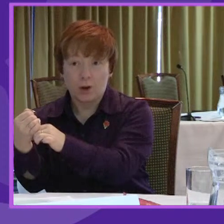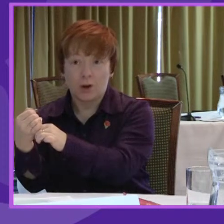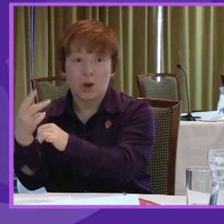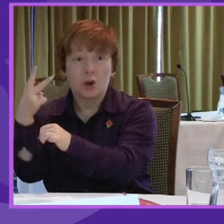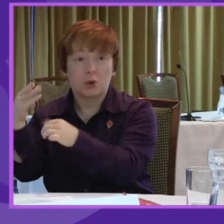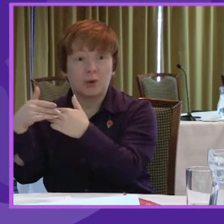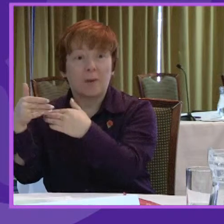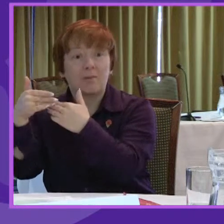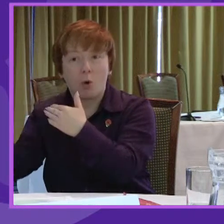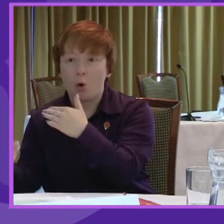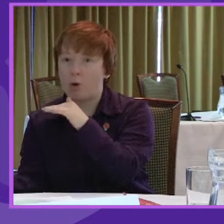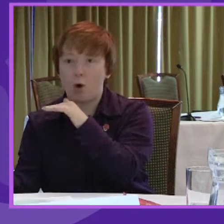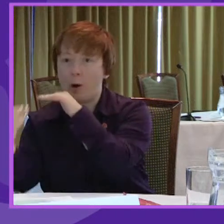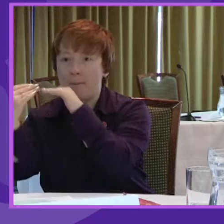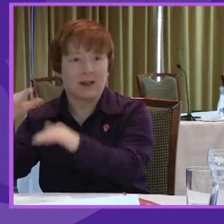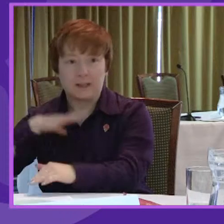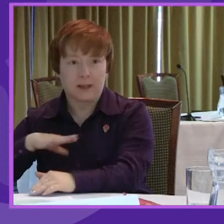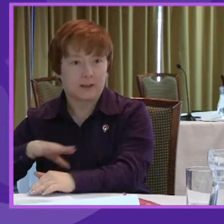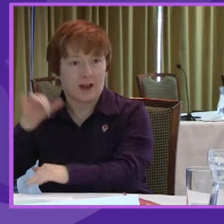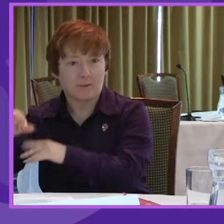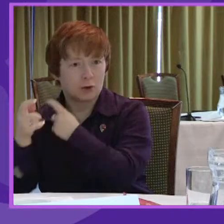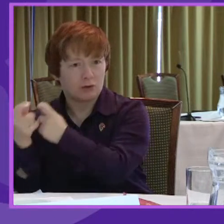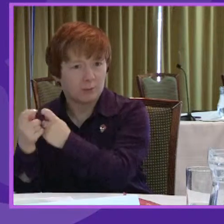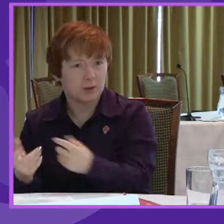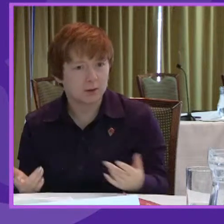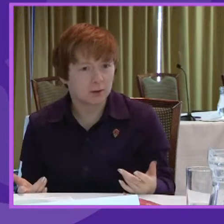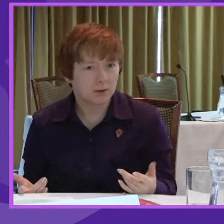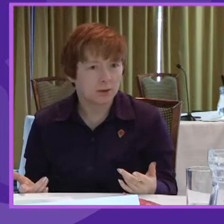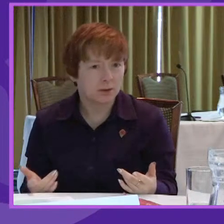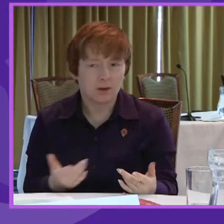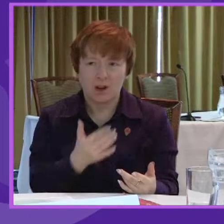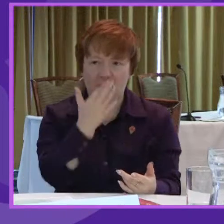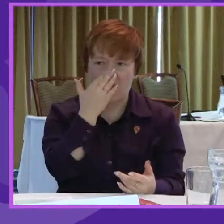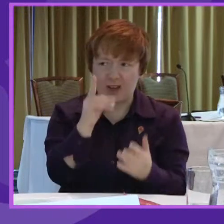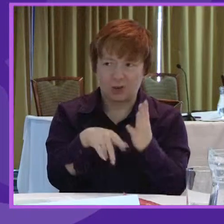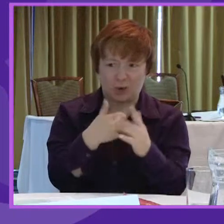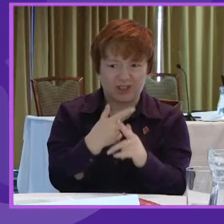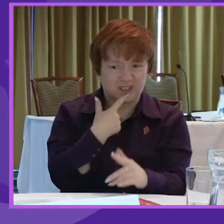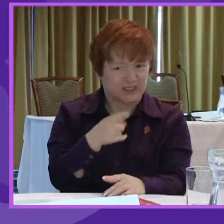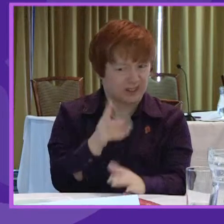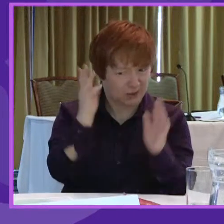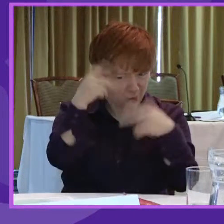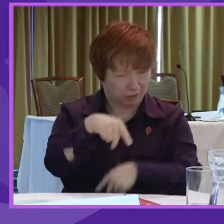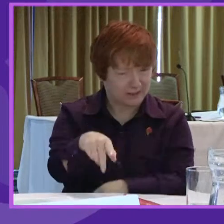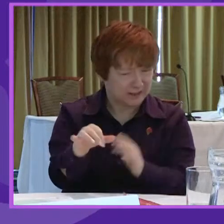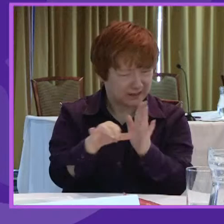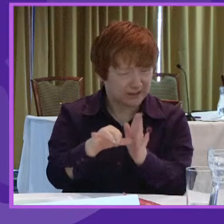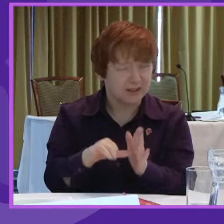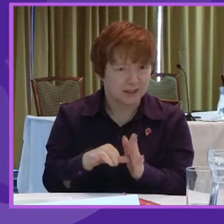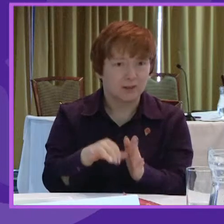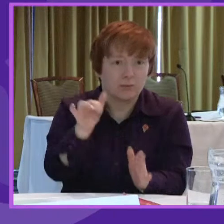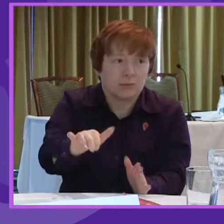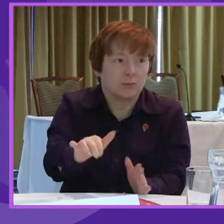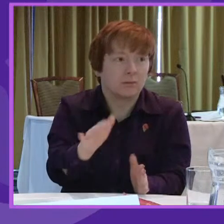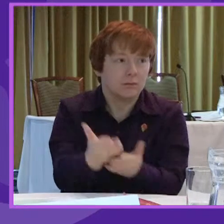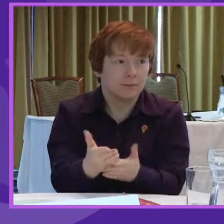as many unmet needs after treatment. So Age UK have pointed out that that's concerning, and I would of course echo